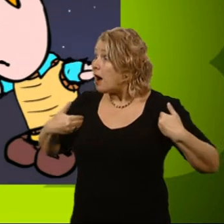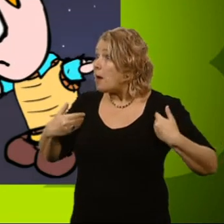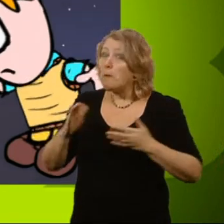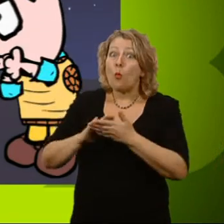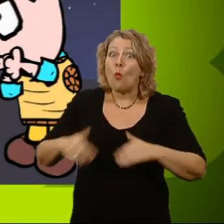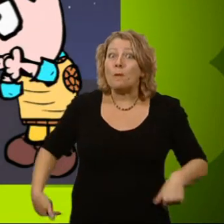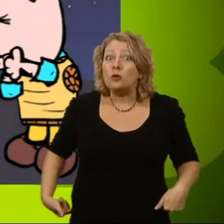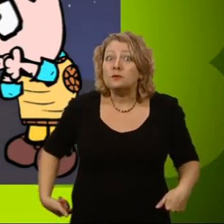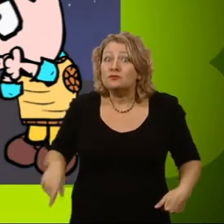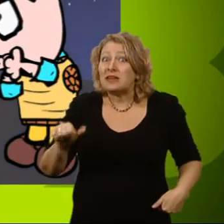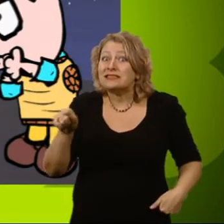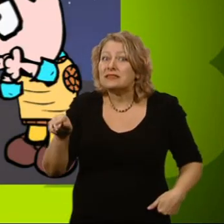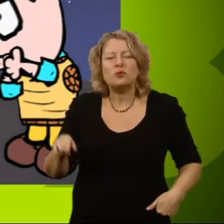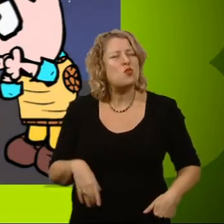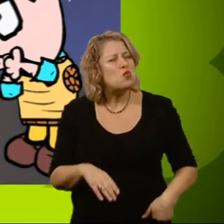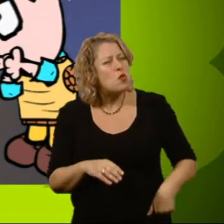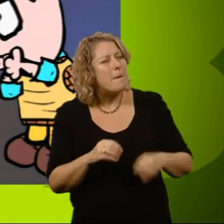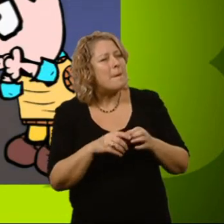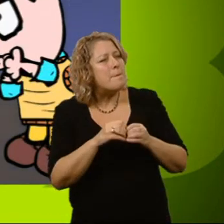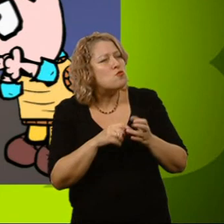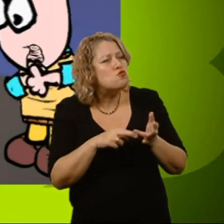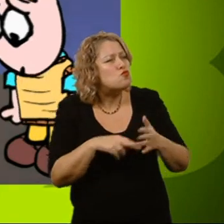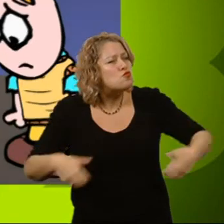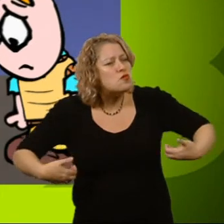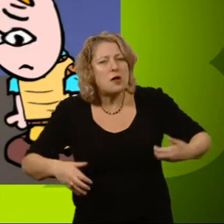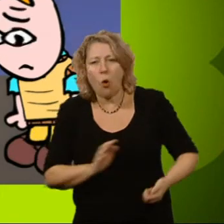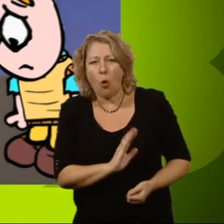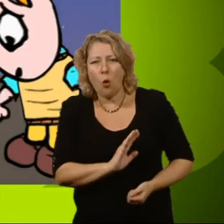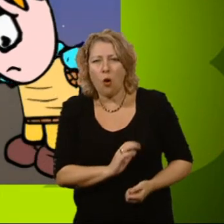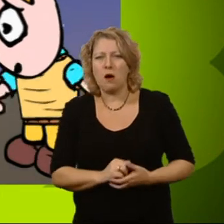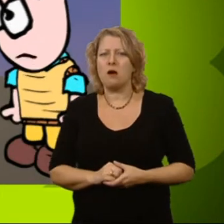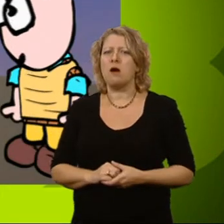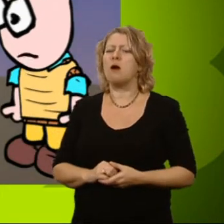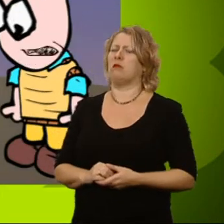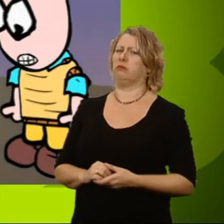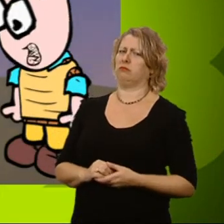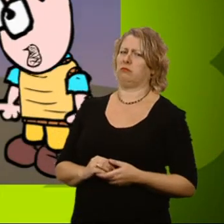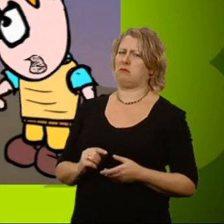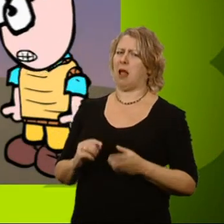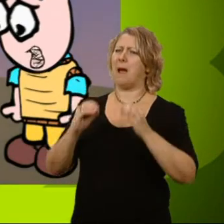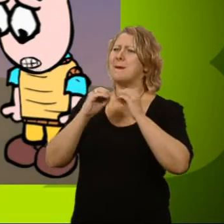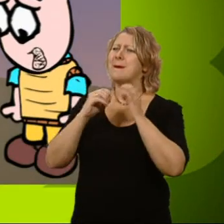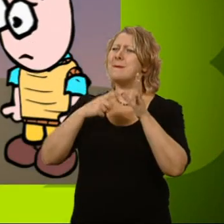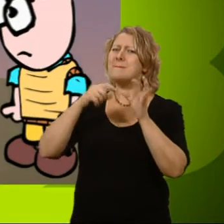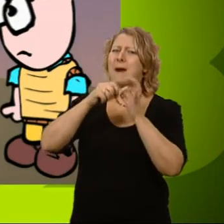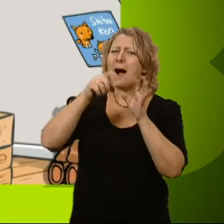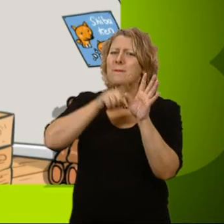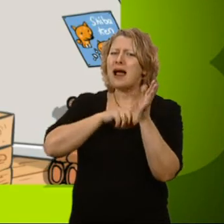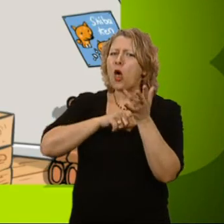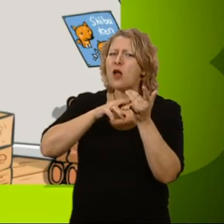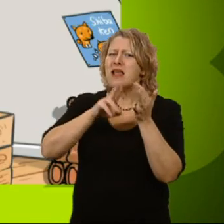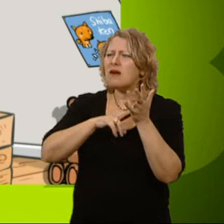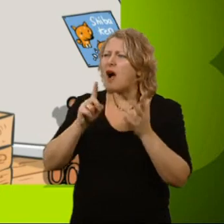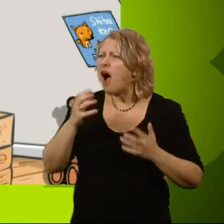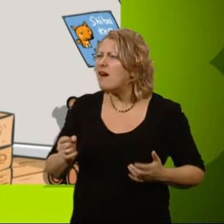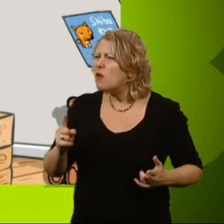bottoms? No, those were baboons. Oh. What colour bottoms did the Babylonians have? And